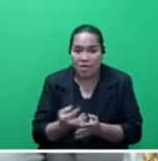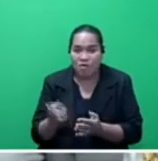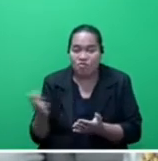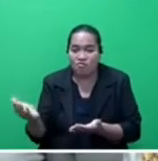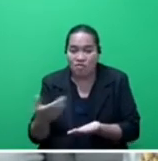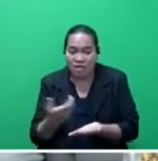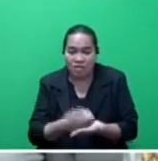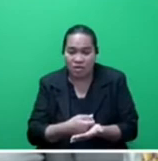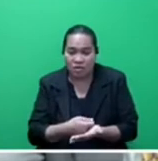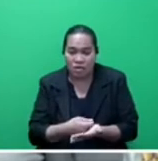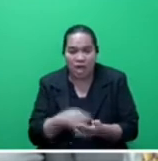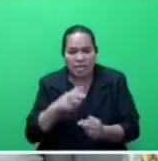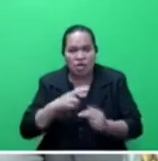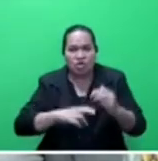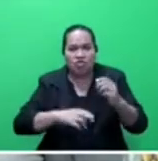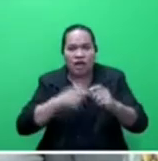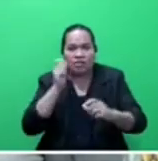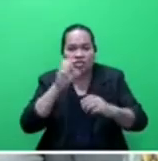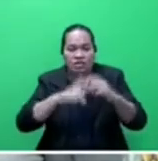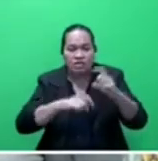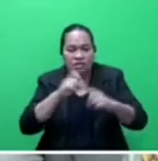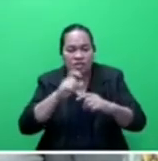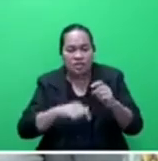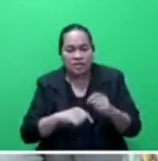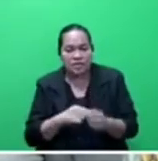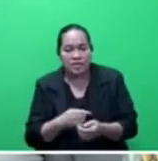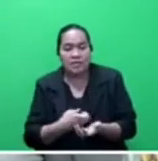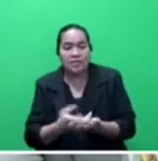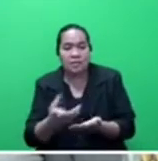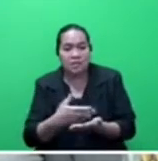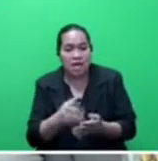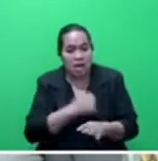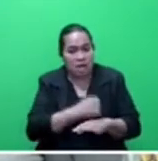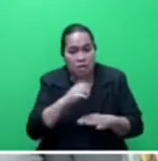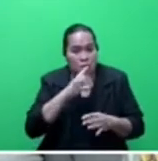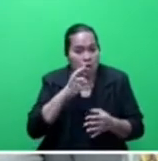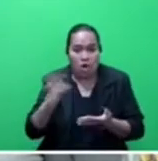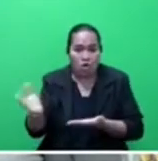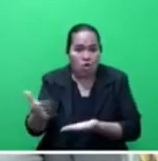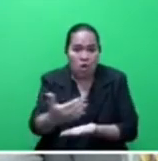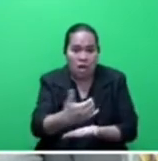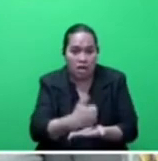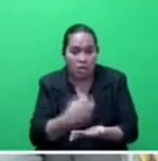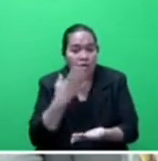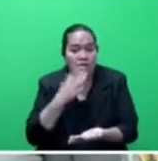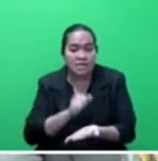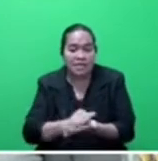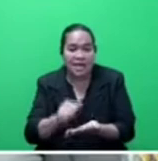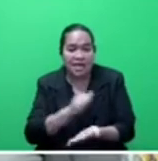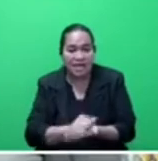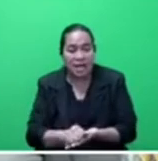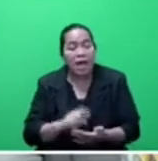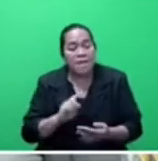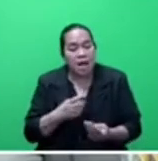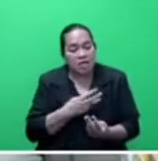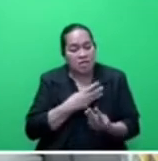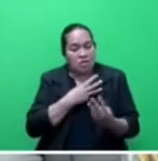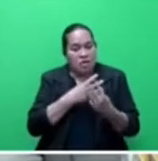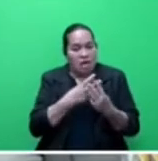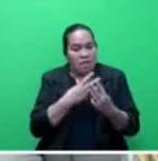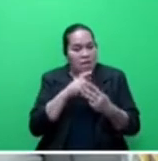as construction expenses, and government will not collect on deregistration or selling of properties. So SODELPA would